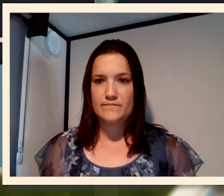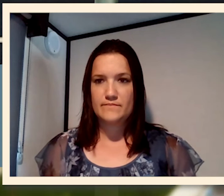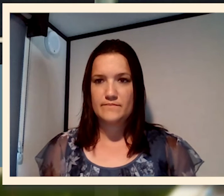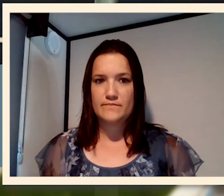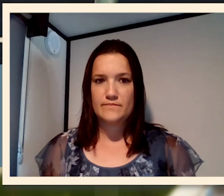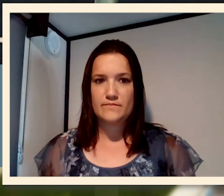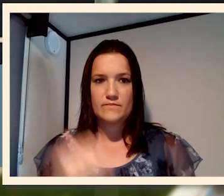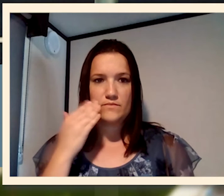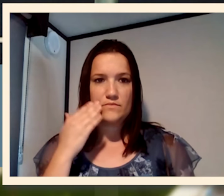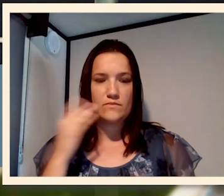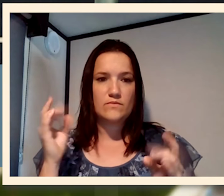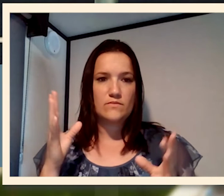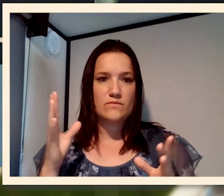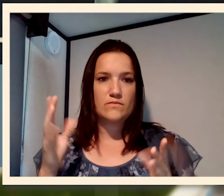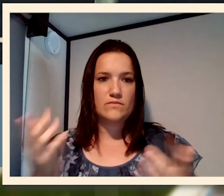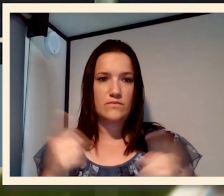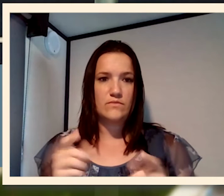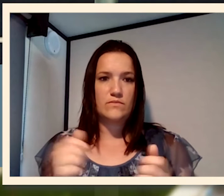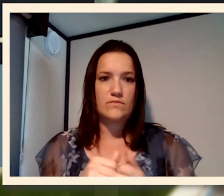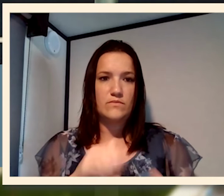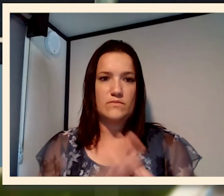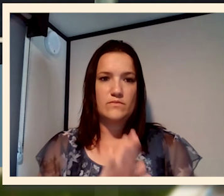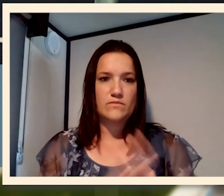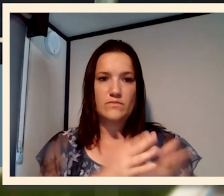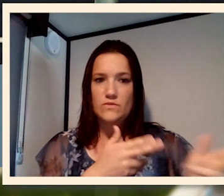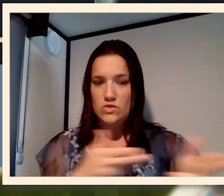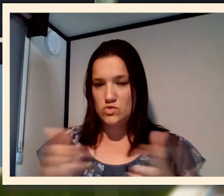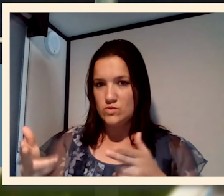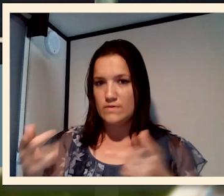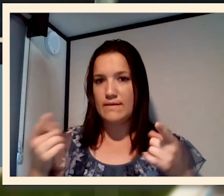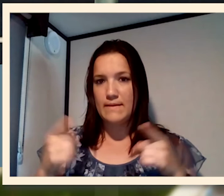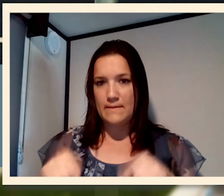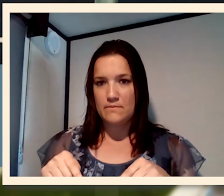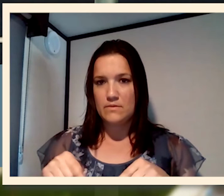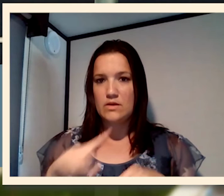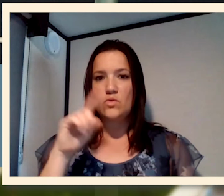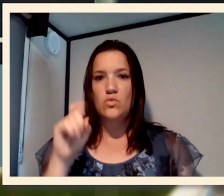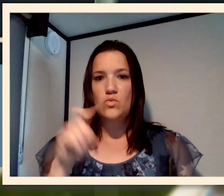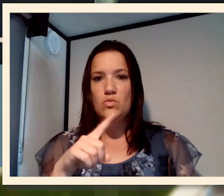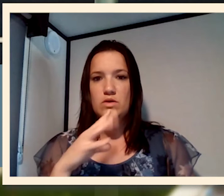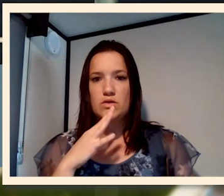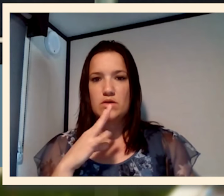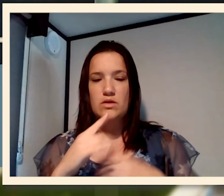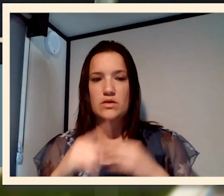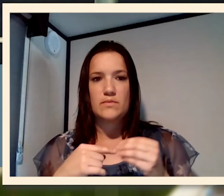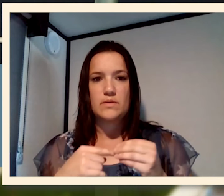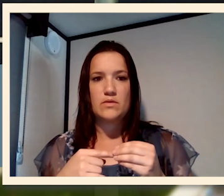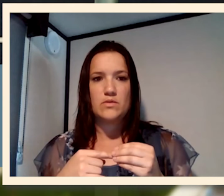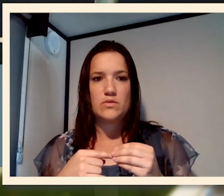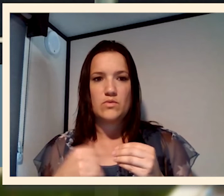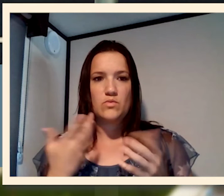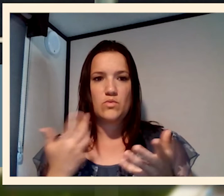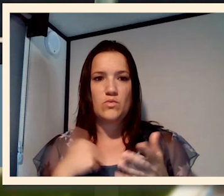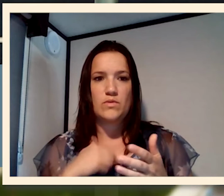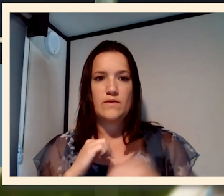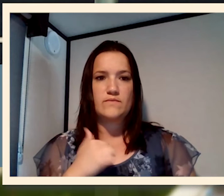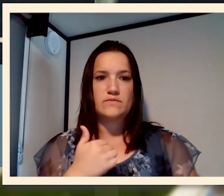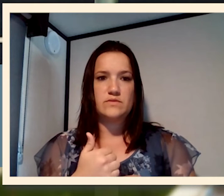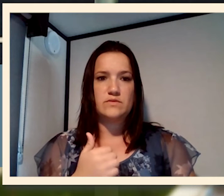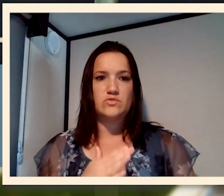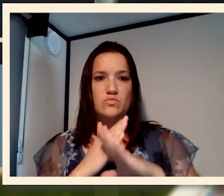Okay, so Gary, in light of the horrible tragedy this week with the school shooting, the question came in